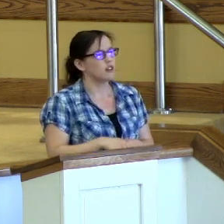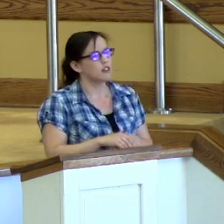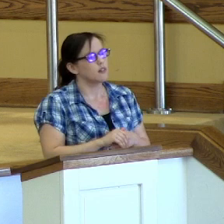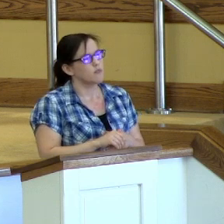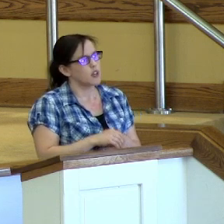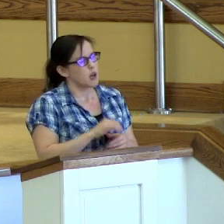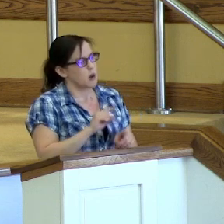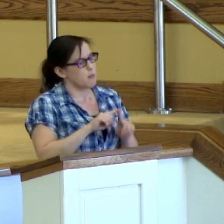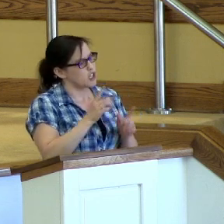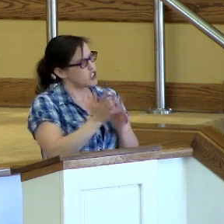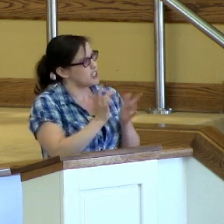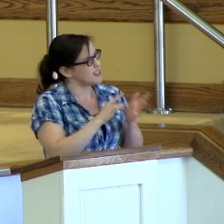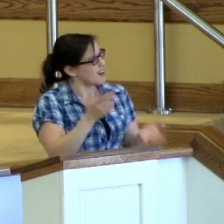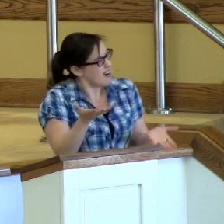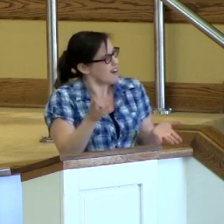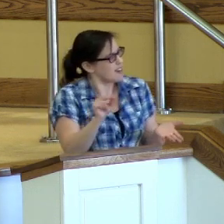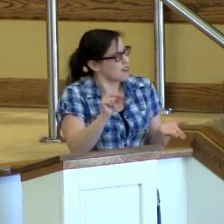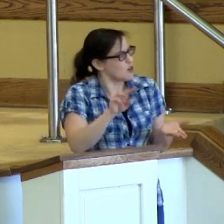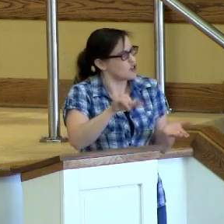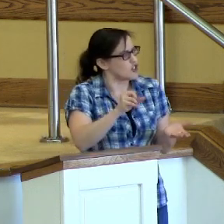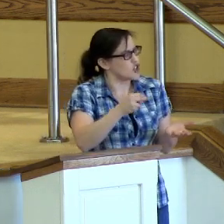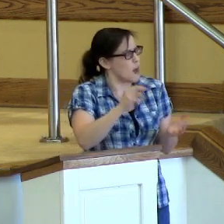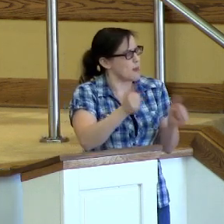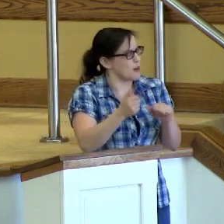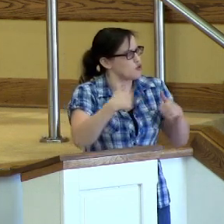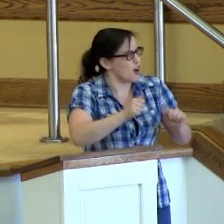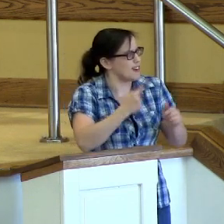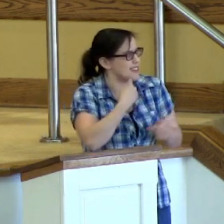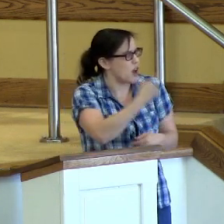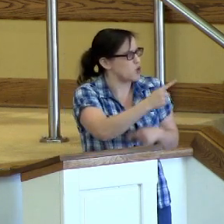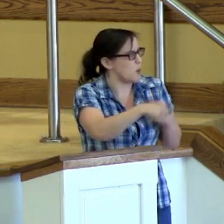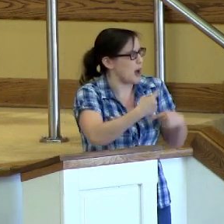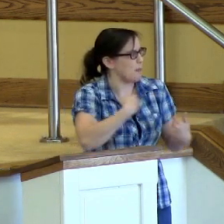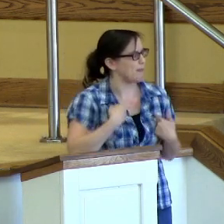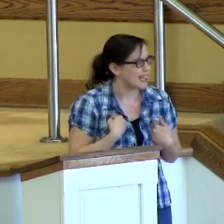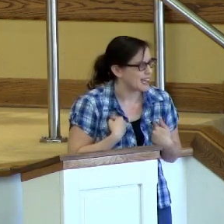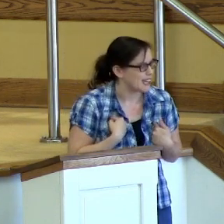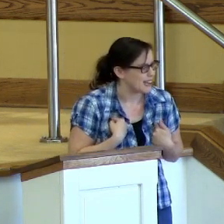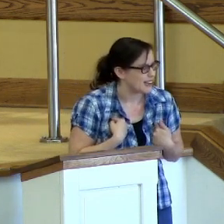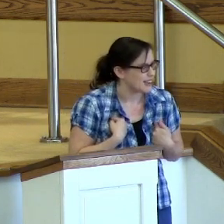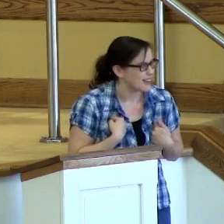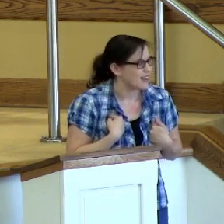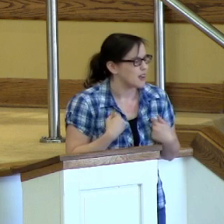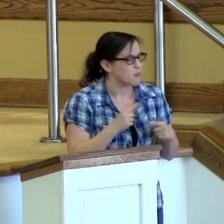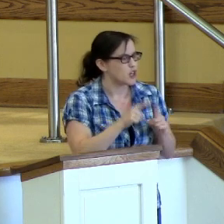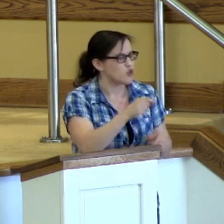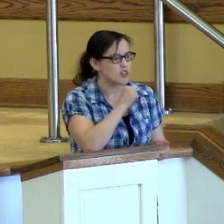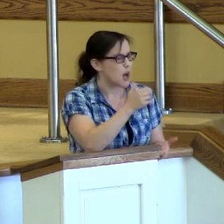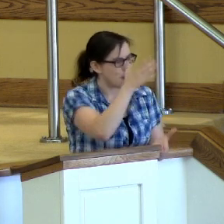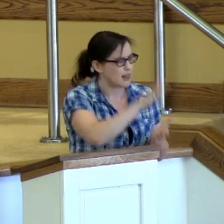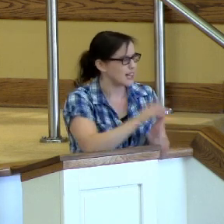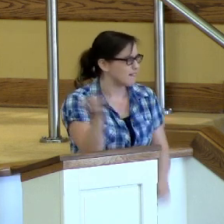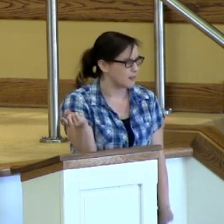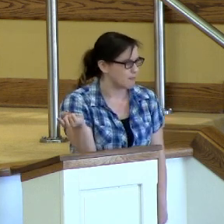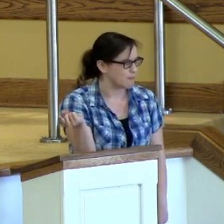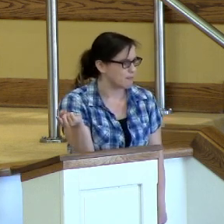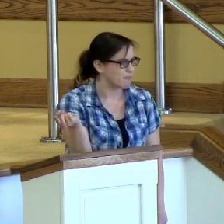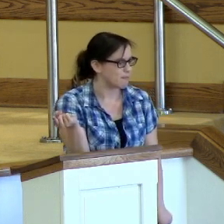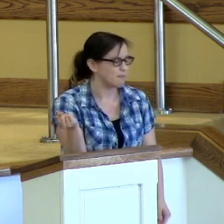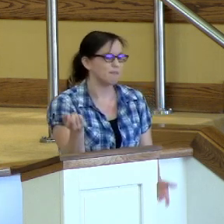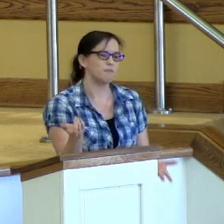me as Jesus Christ was coming. And so he was in the right way. But ye believe me not. But that's what we need to do. We need